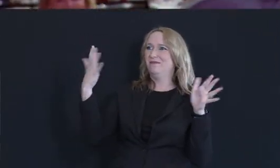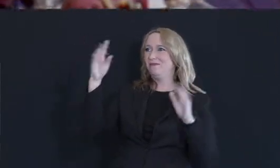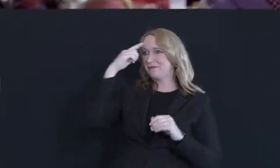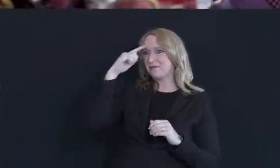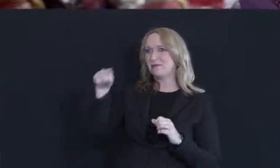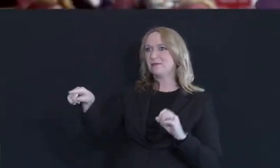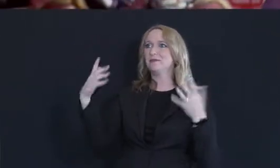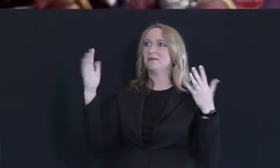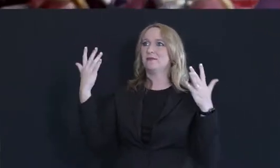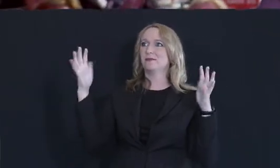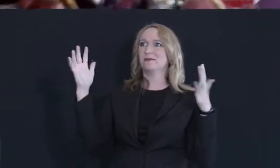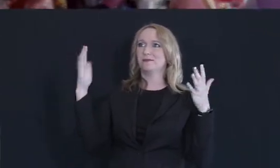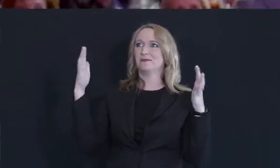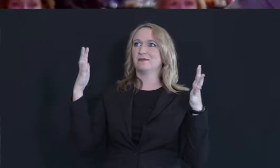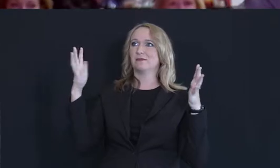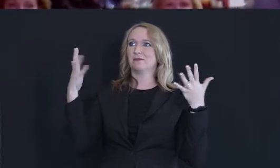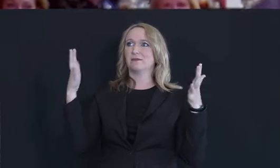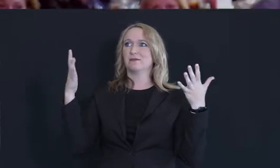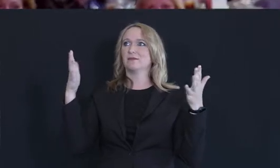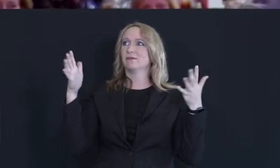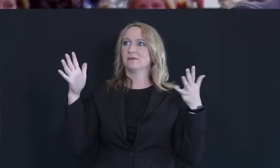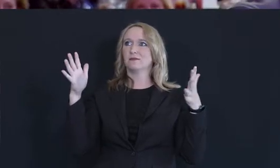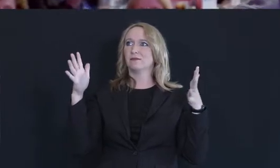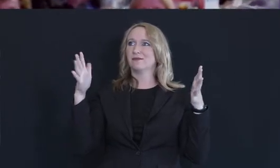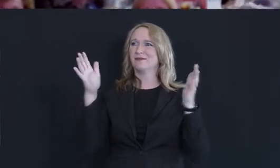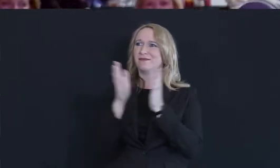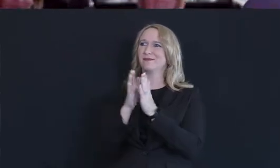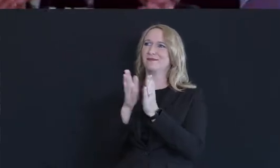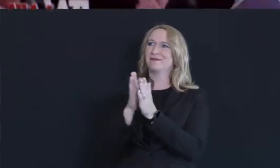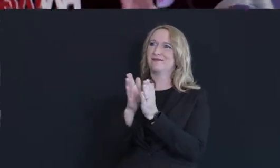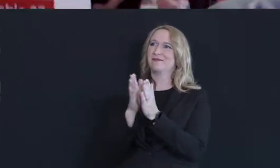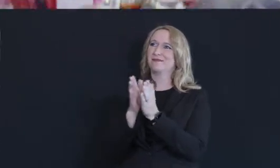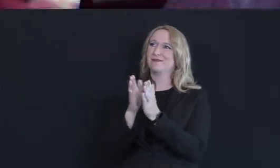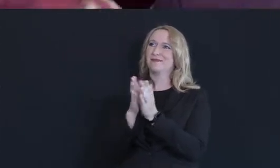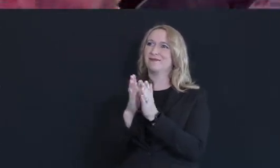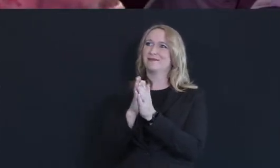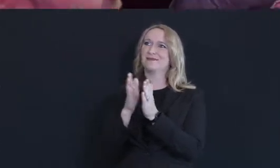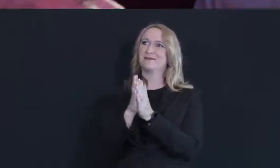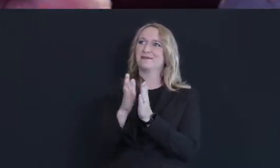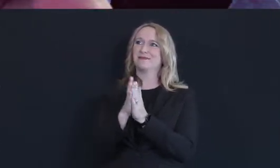there he is hey buddy